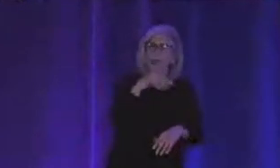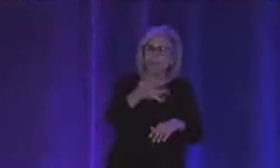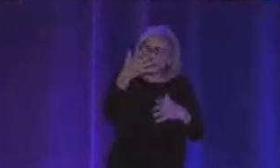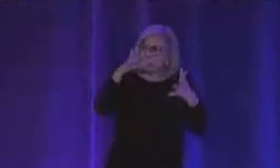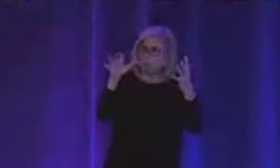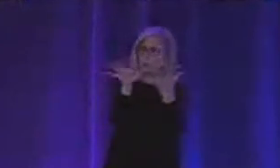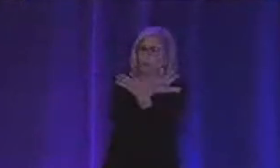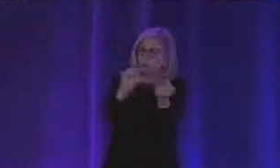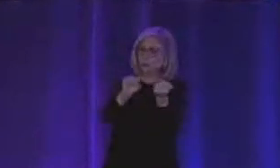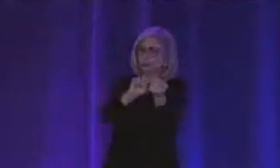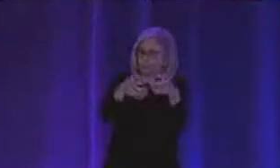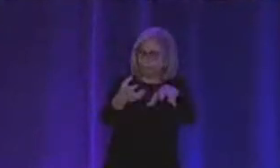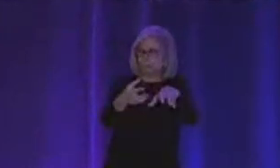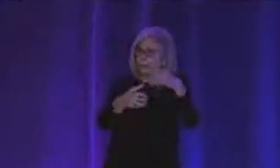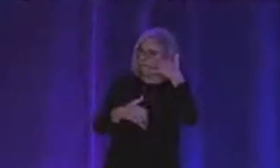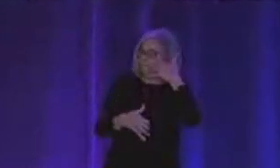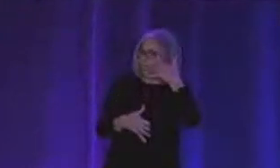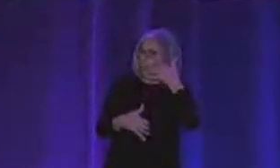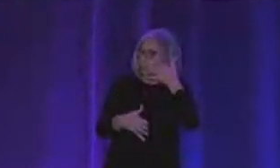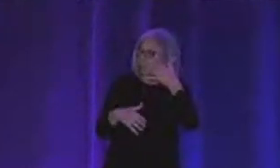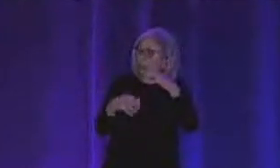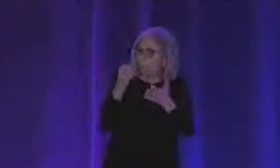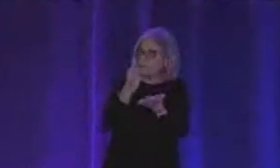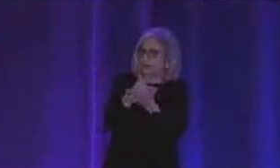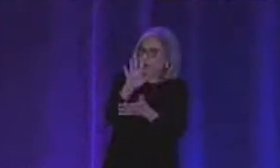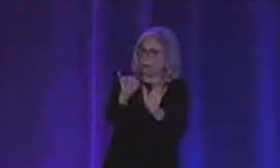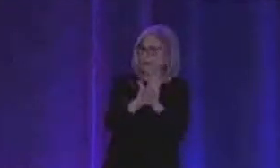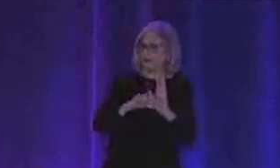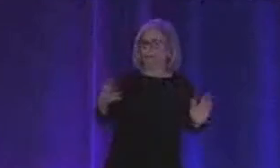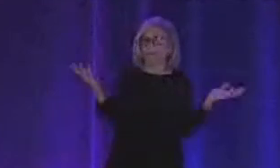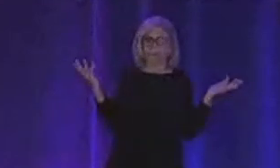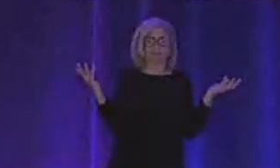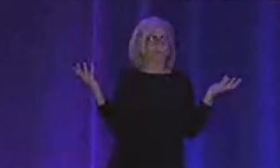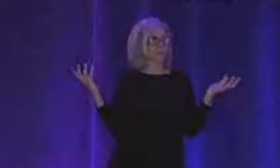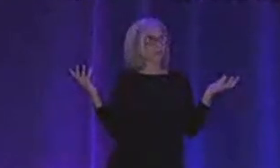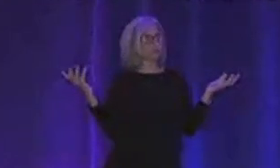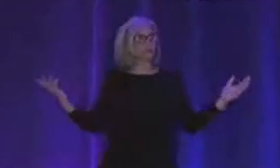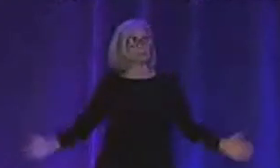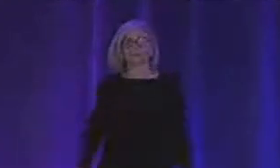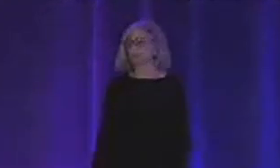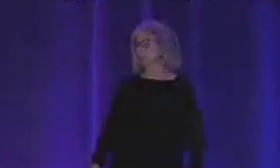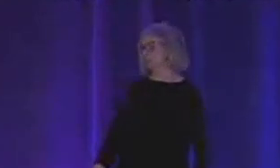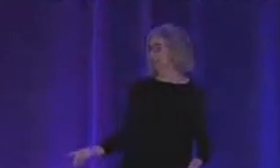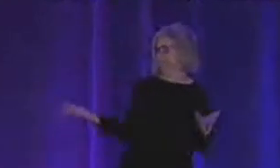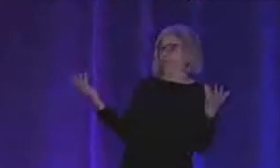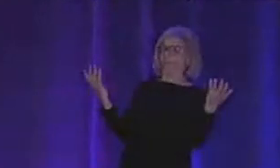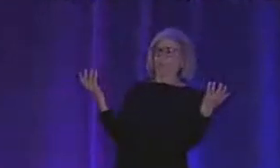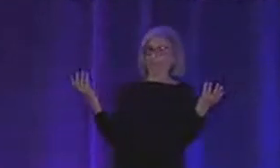smashed phone in order to verify your identity.